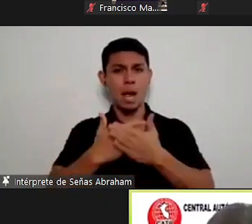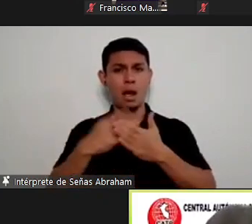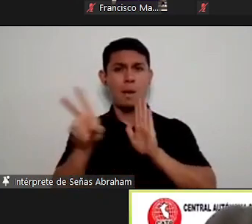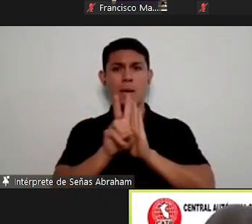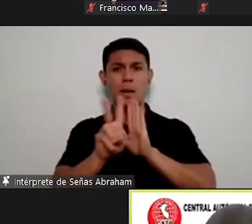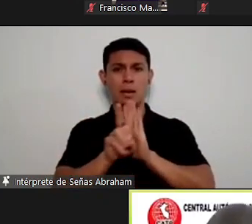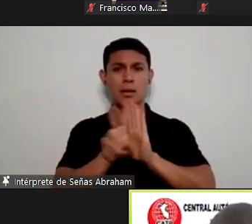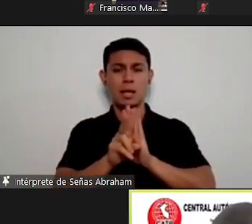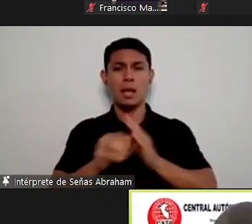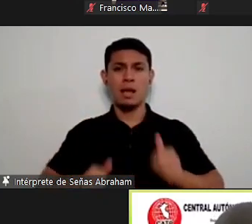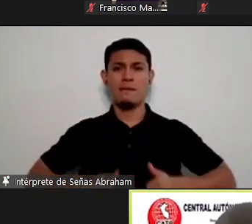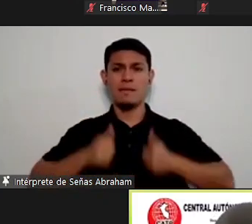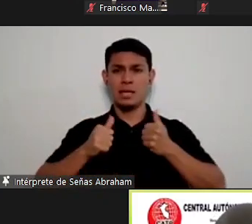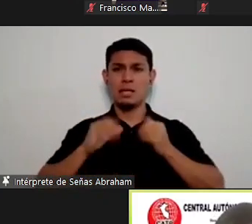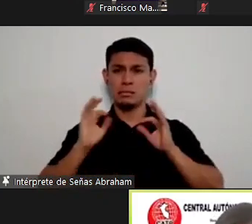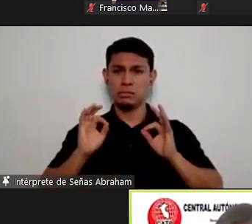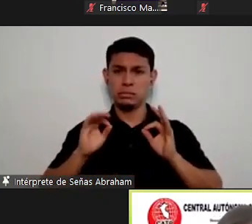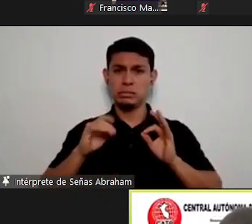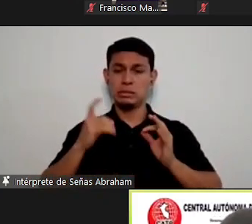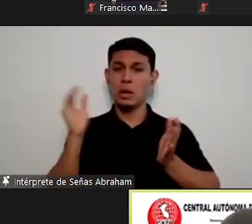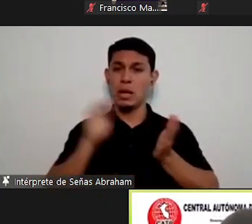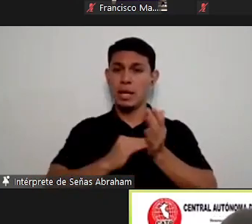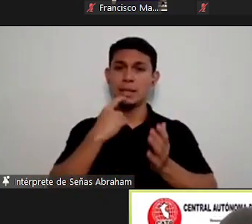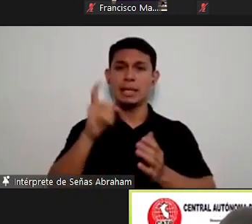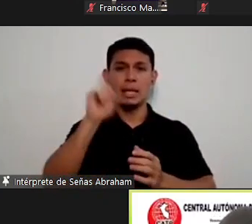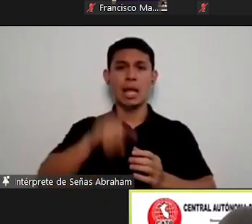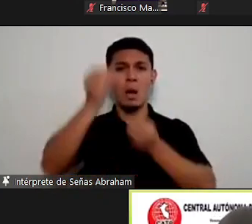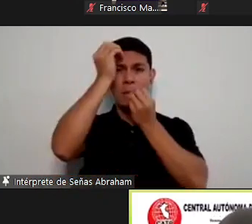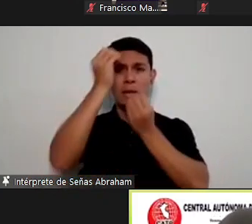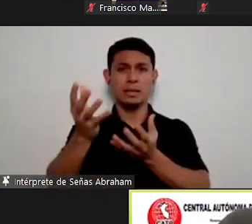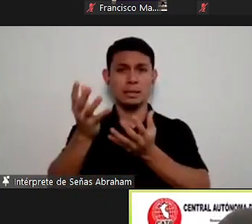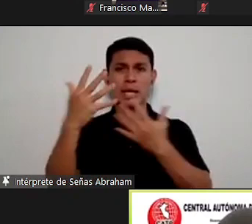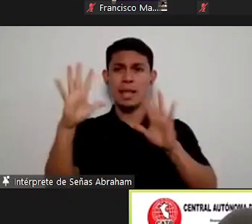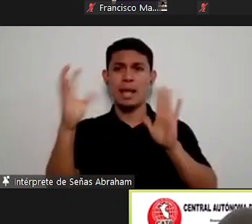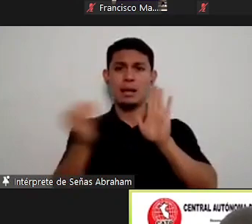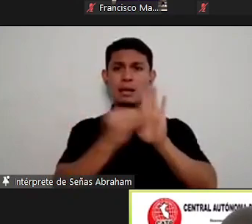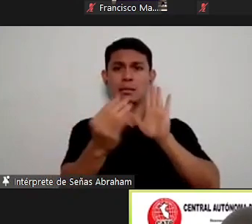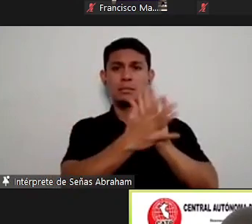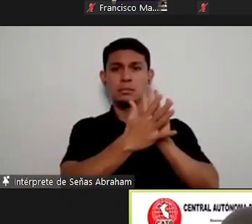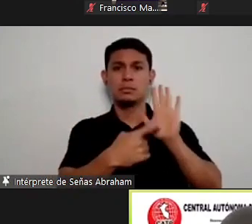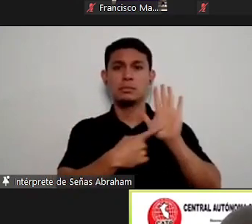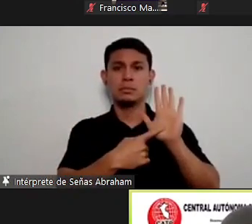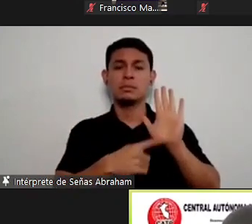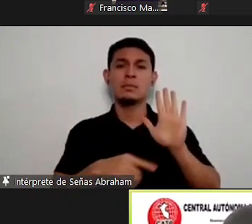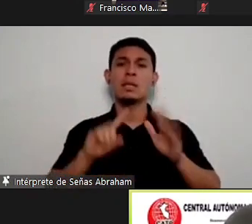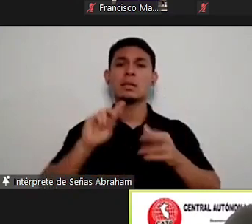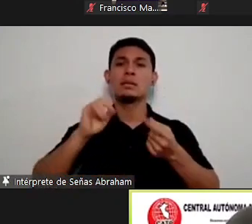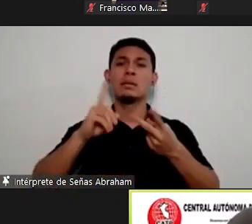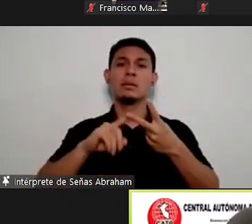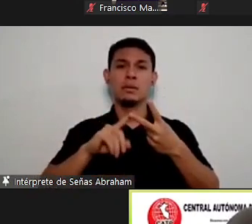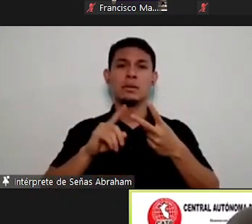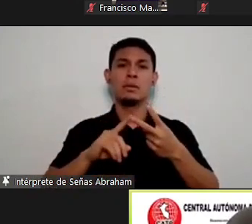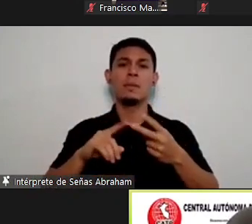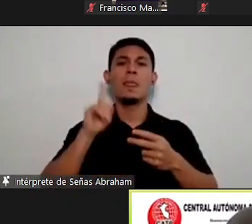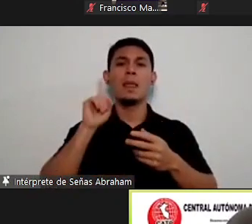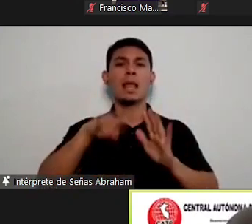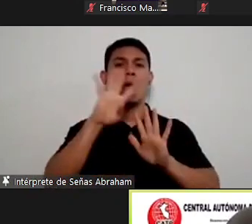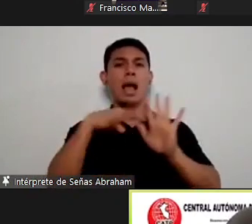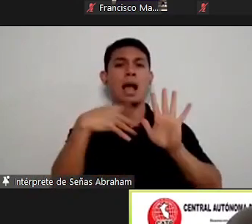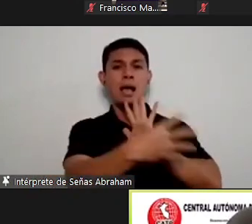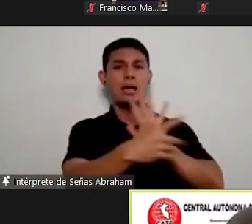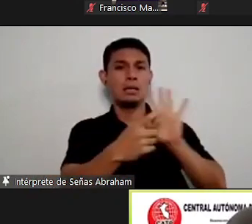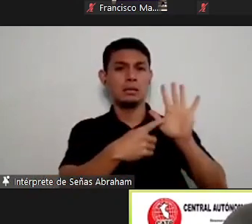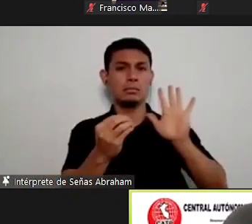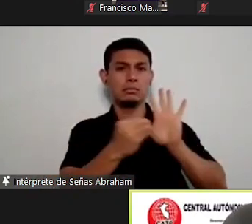to the wills and the due diligence as as i mentioned it needs to comply with what is already been established and